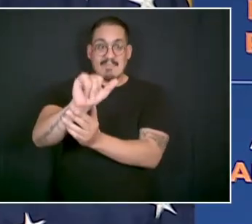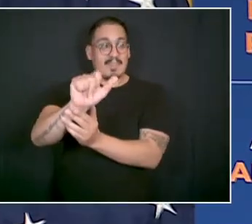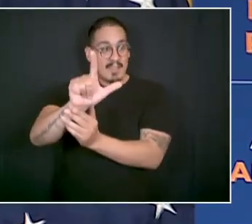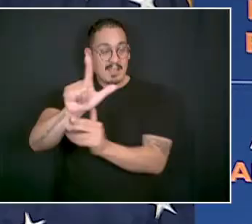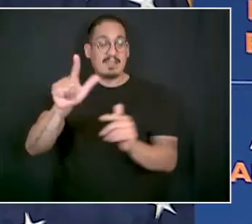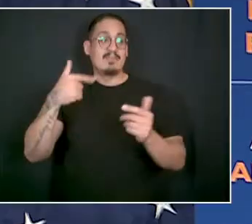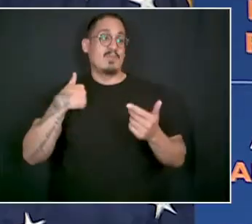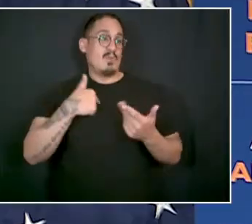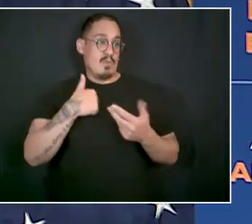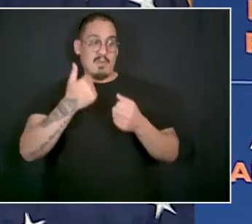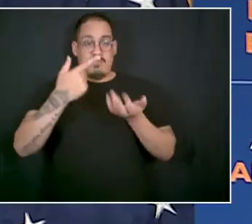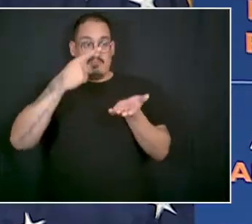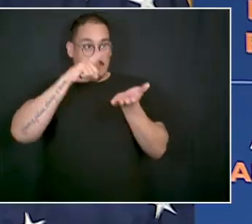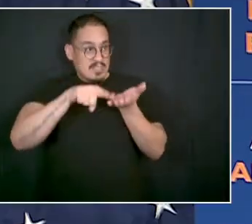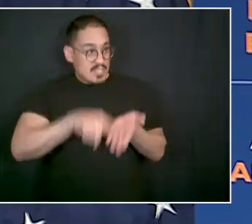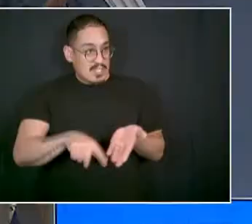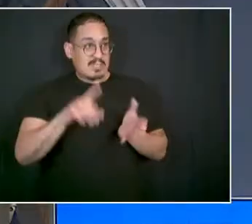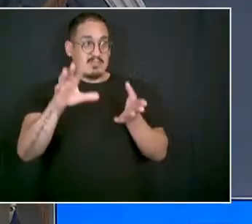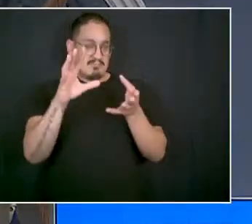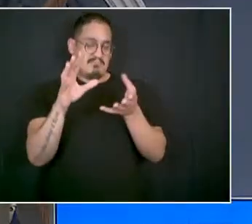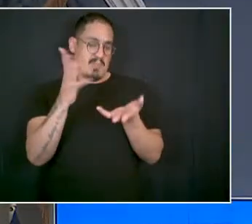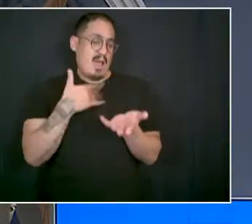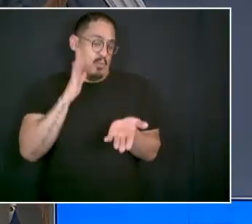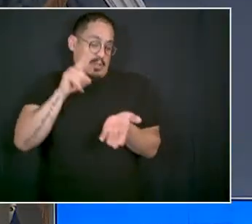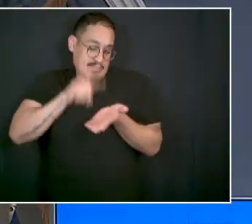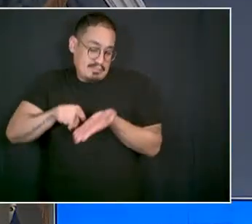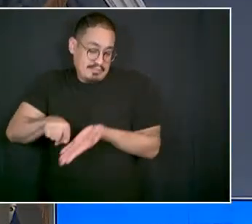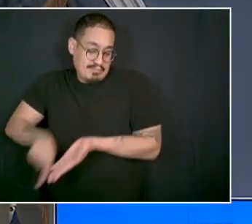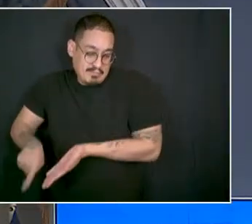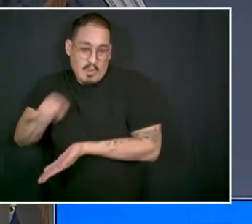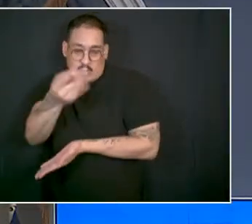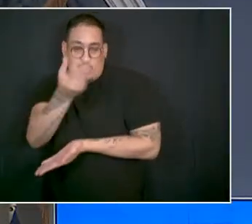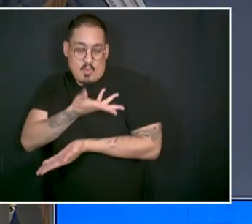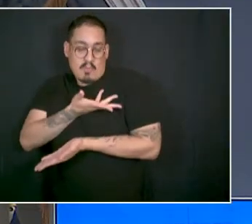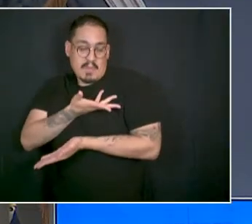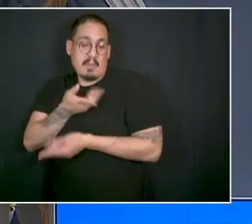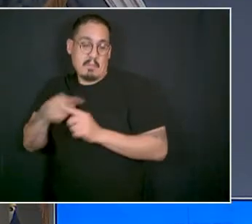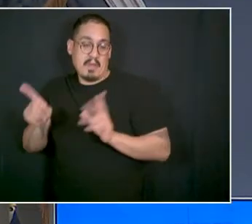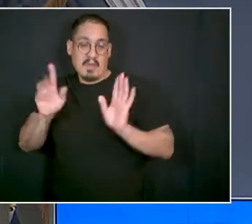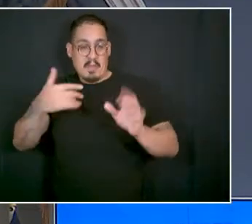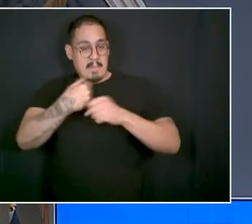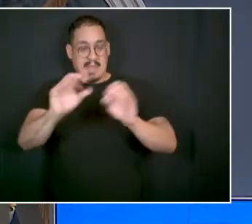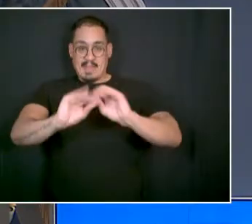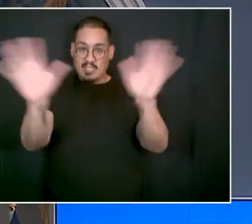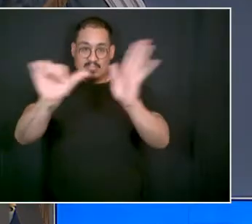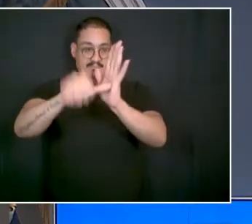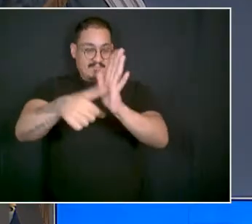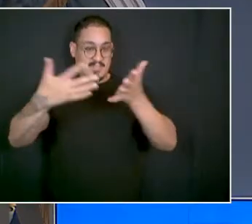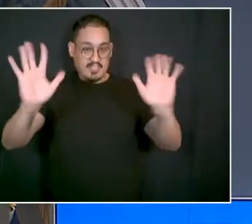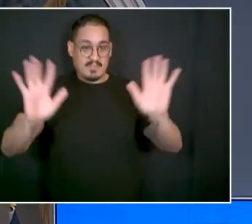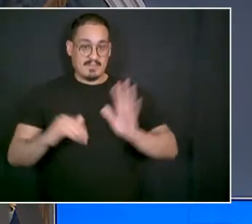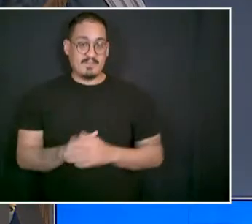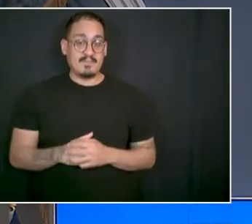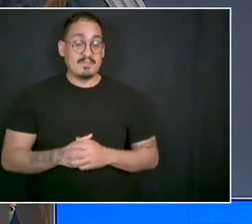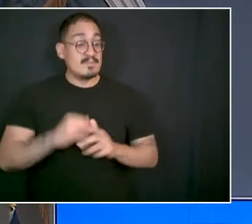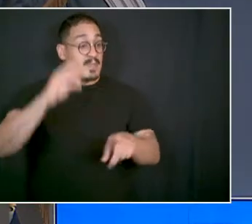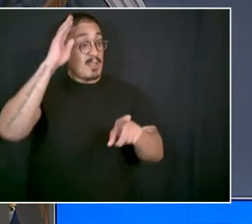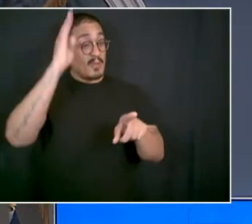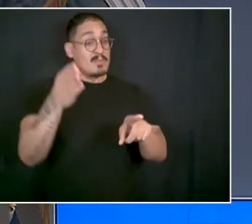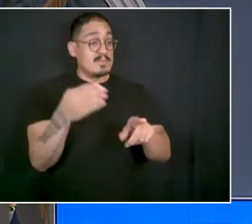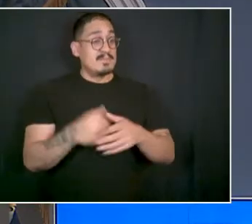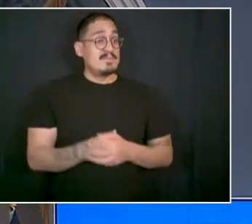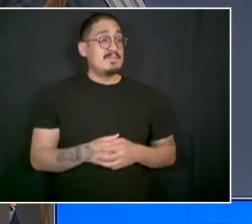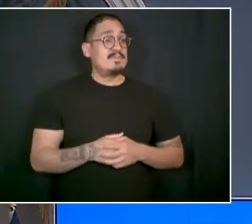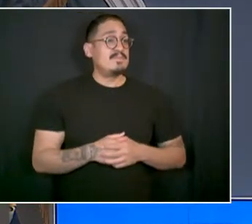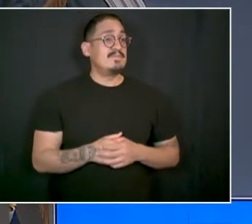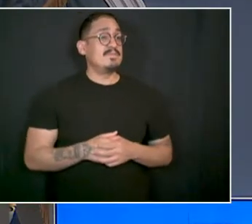over. Thank you. What's going on? Good, how are you? Good. So the city council